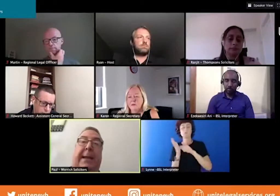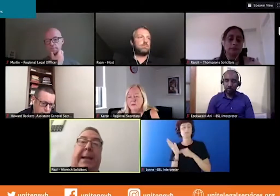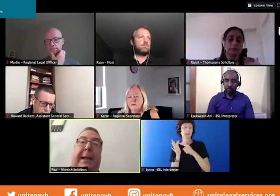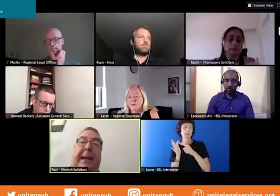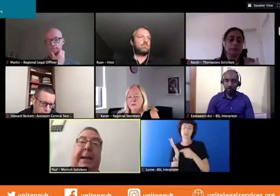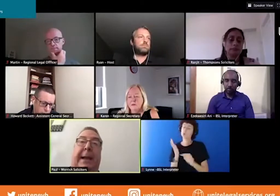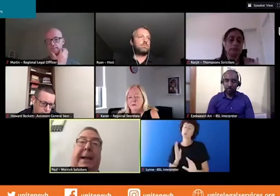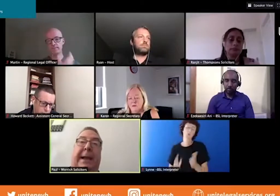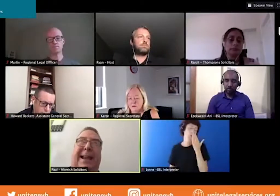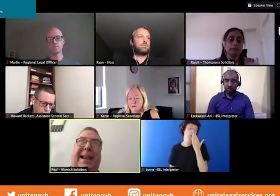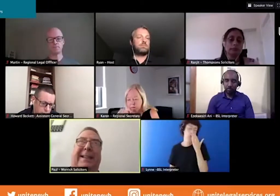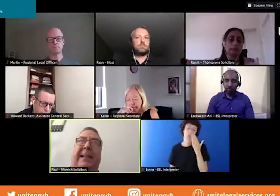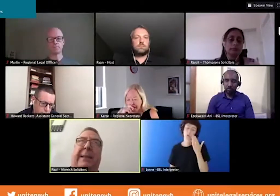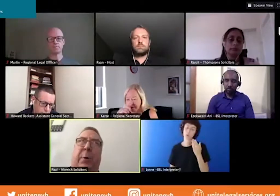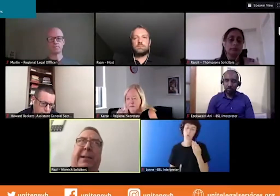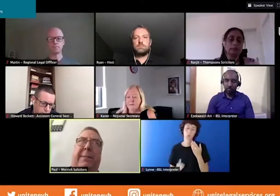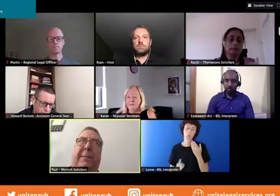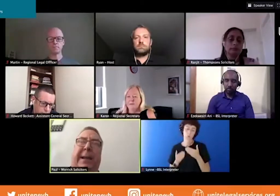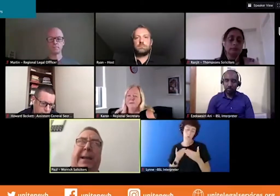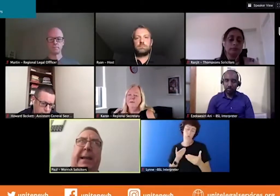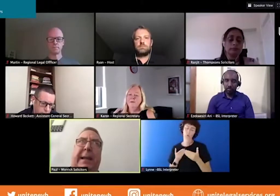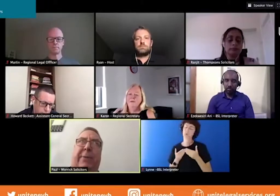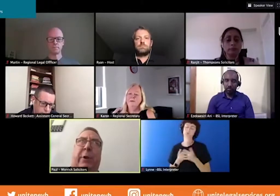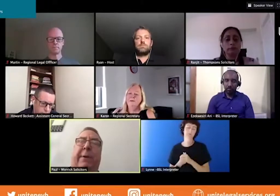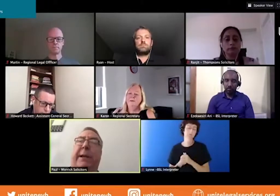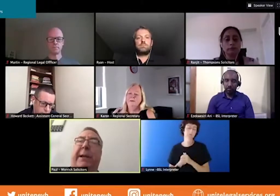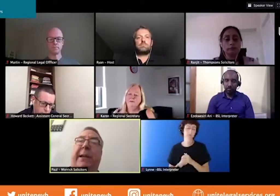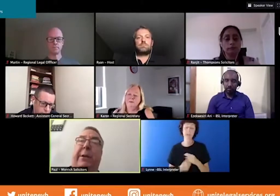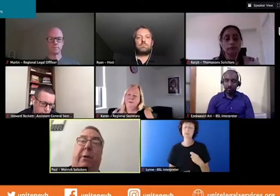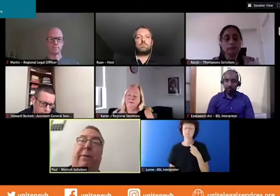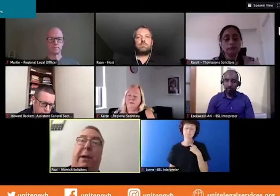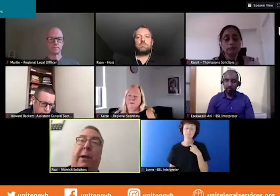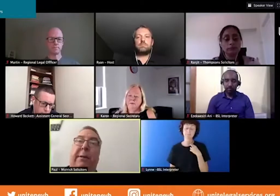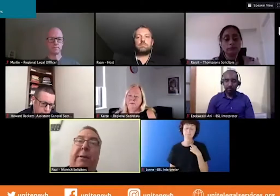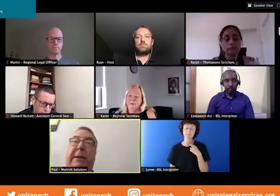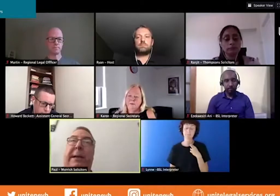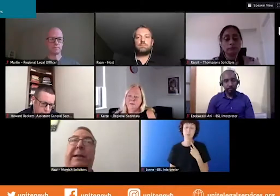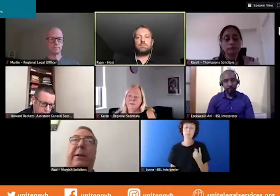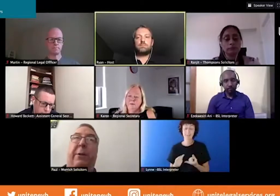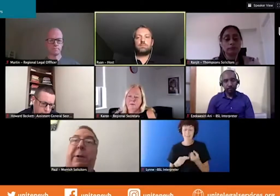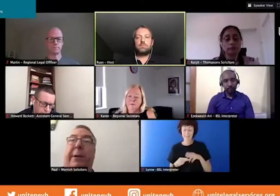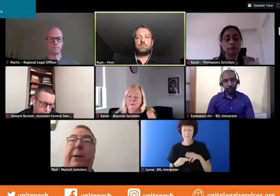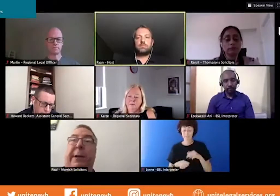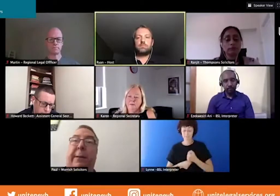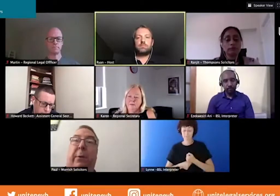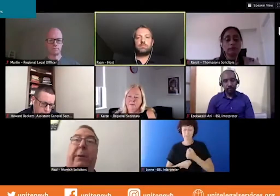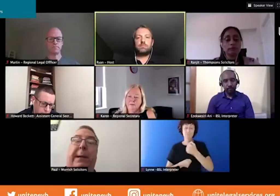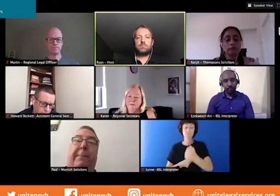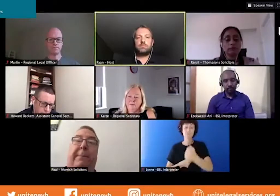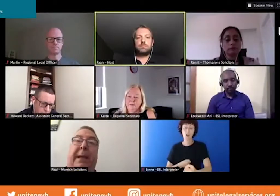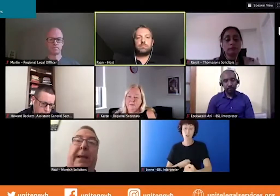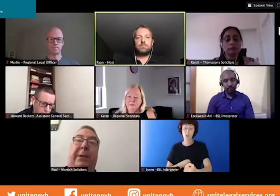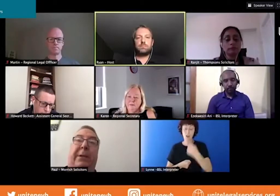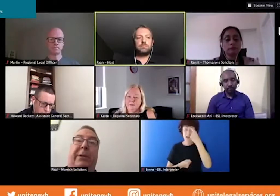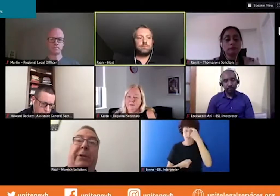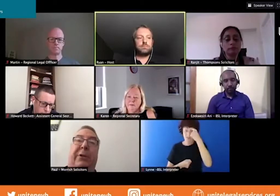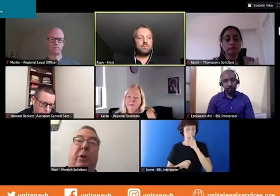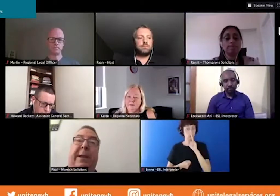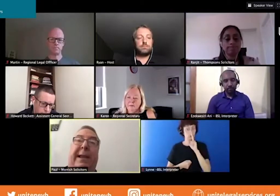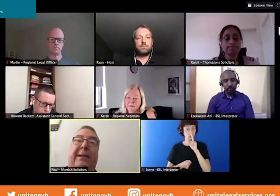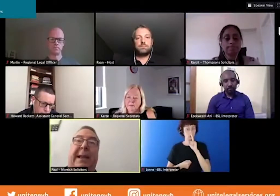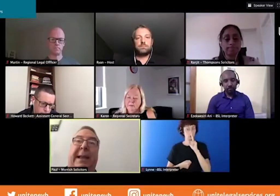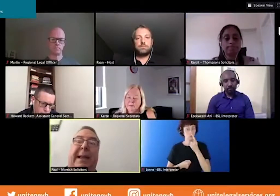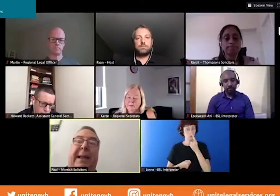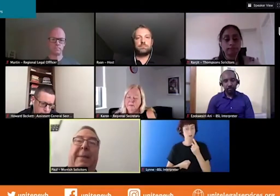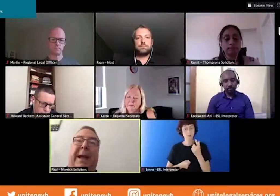It's disappointing to me that already, unless you're on furlough, you're not now going to be able to join that. And